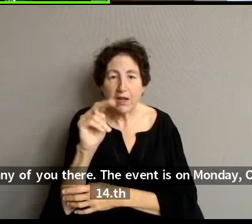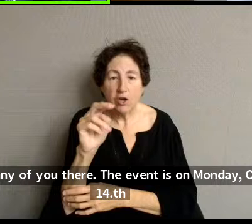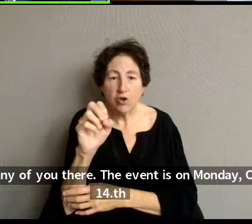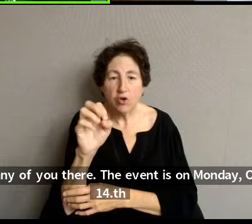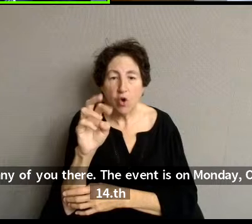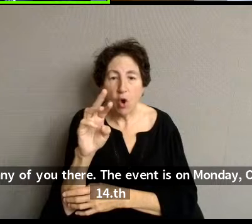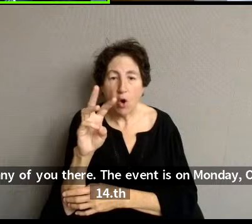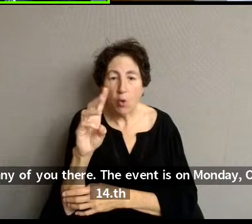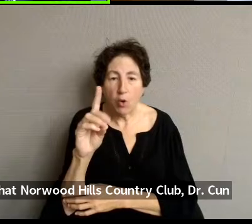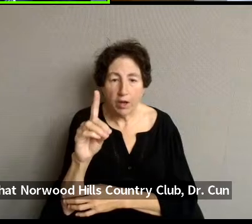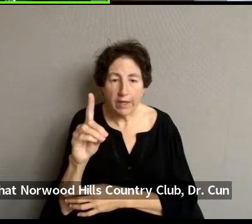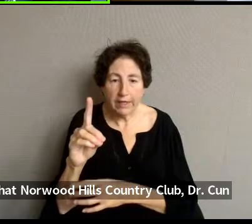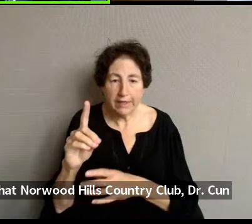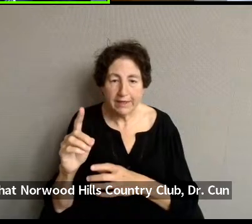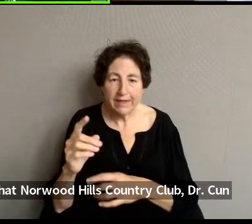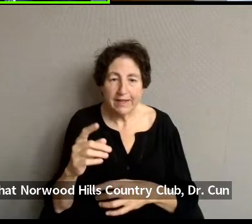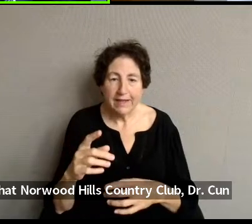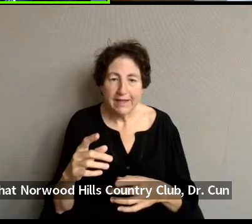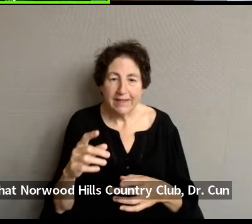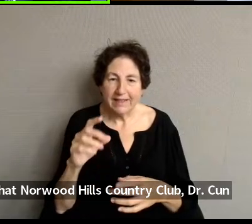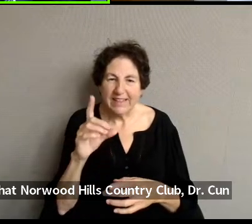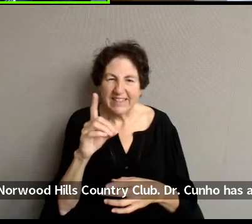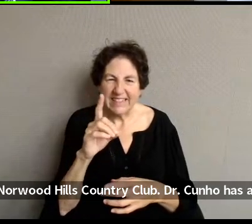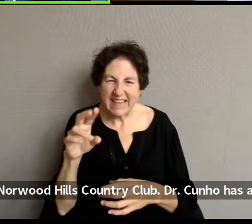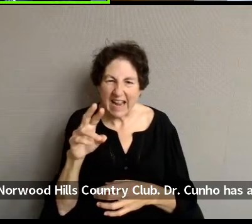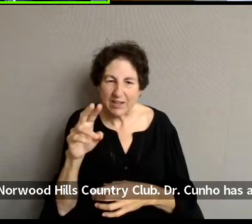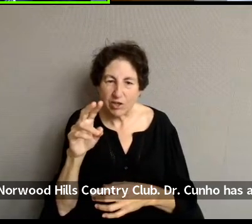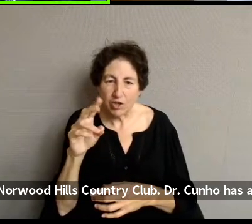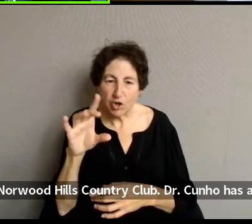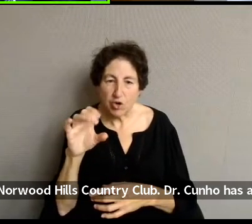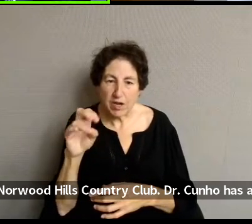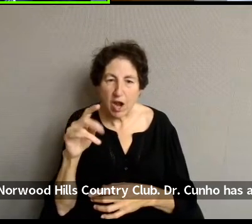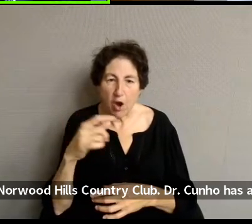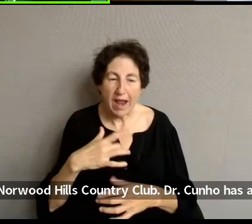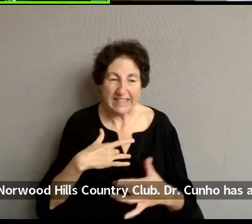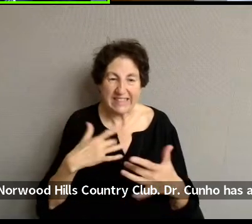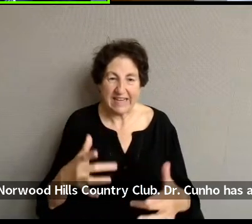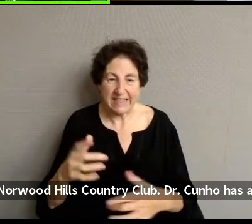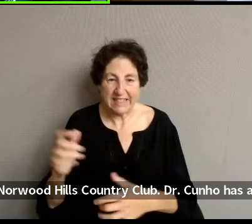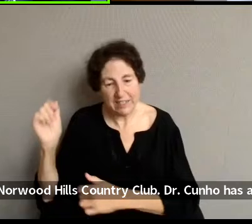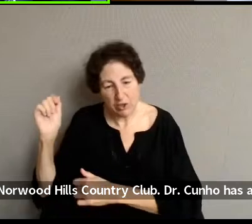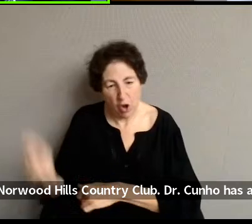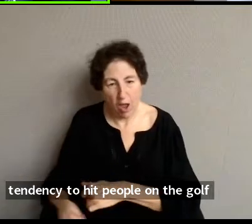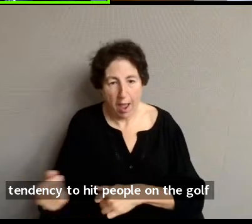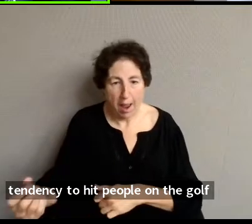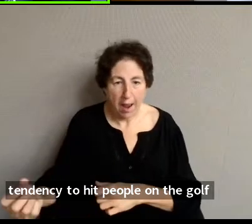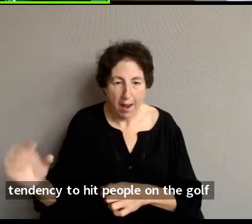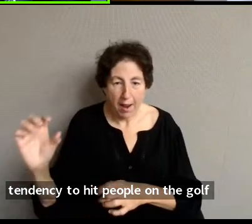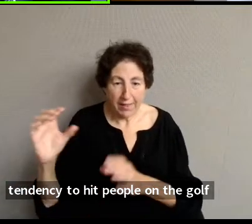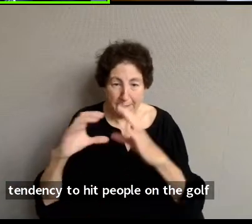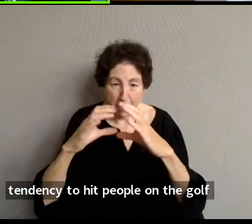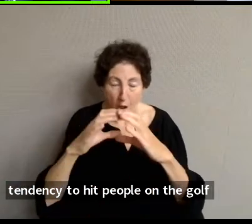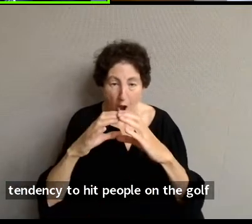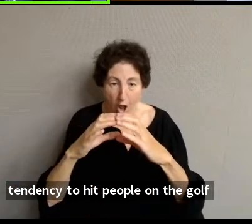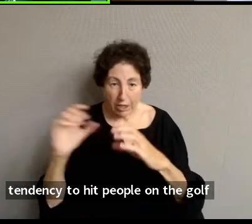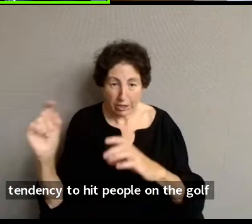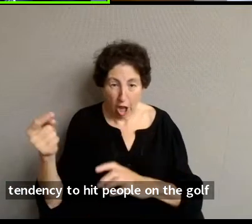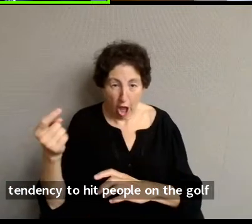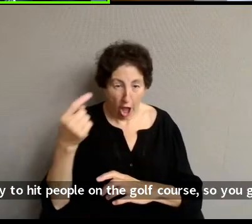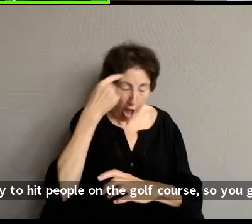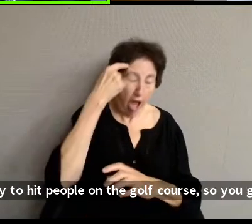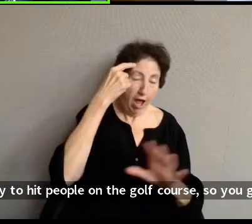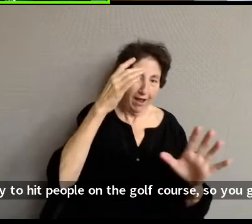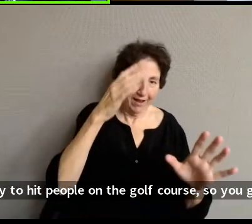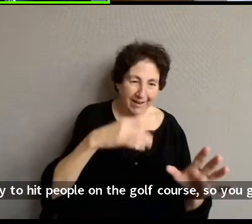Dr. Cuneo has a tendency to hit people on the golf course, so you got to be careful about that. But we'll be on the lookout for him. Then But you're going to let